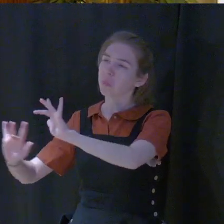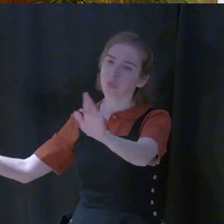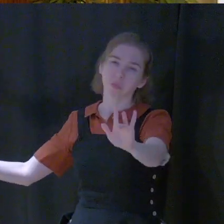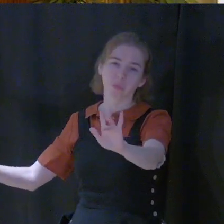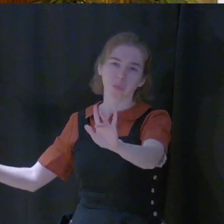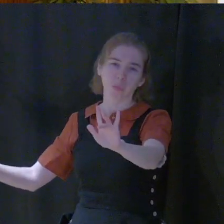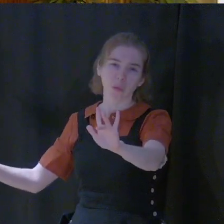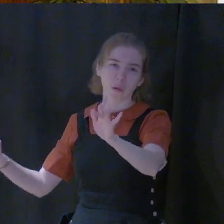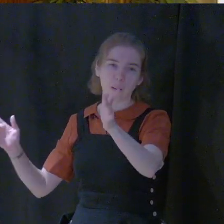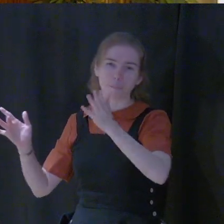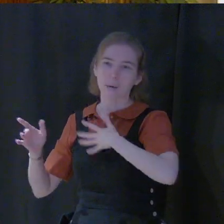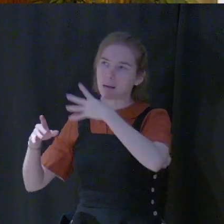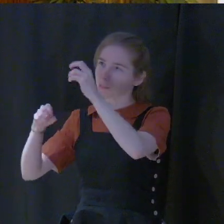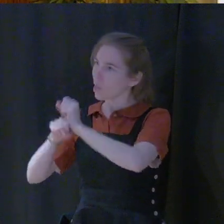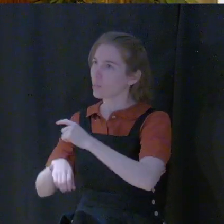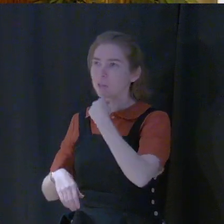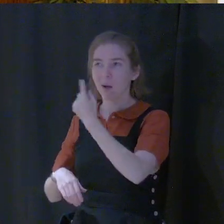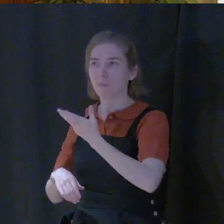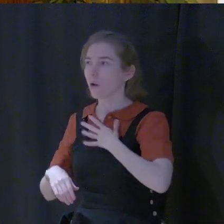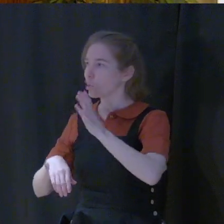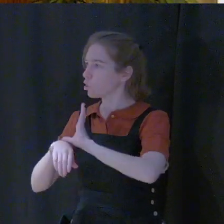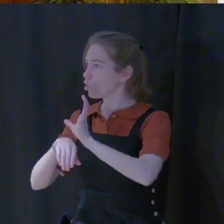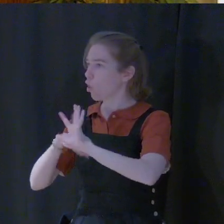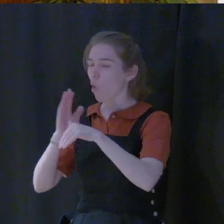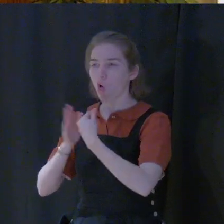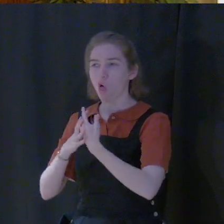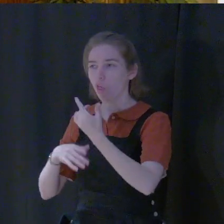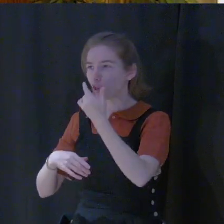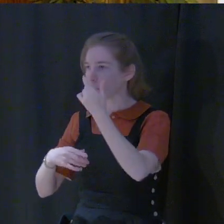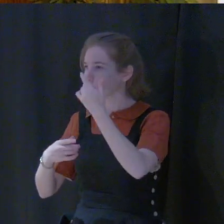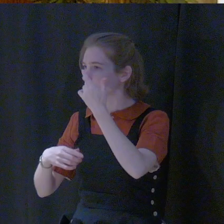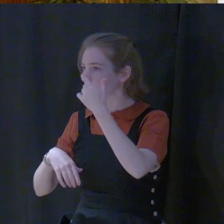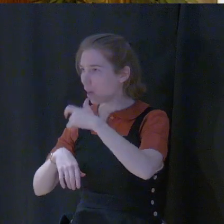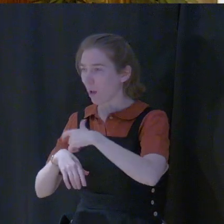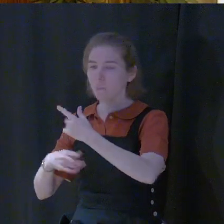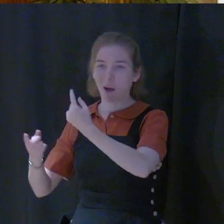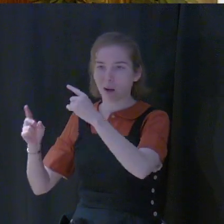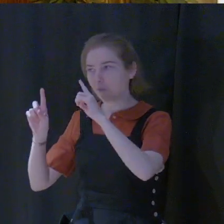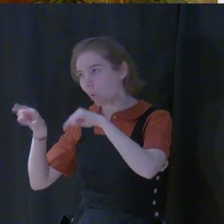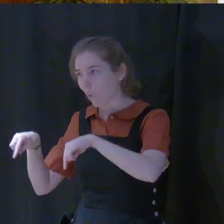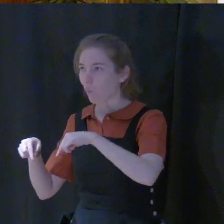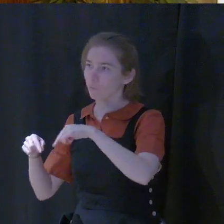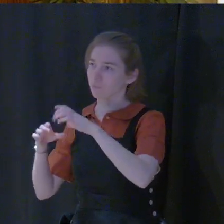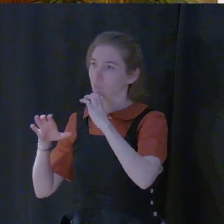my sanctuary is. I tell my church this all the time. This is where I come to communicate with God.